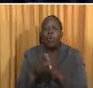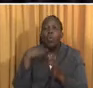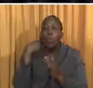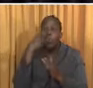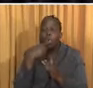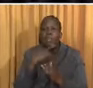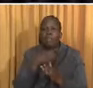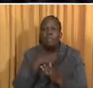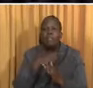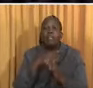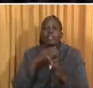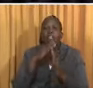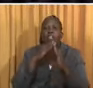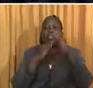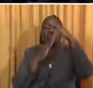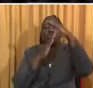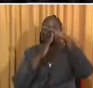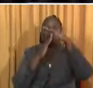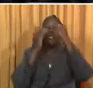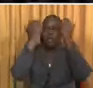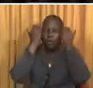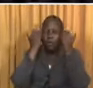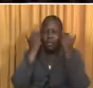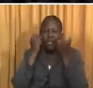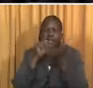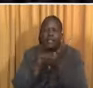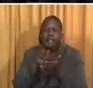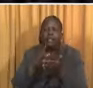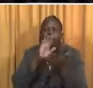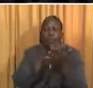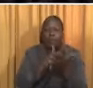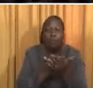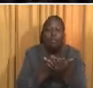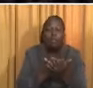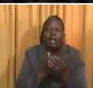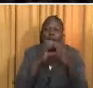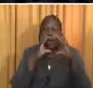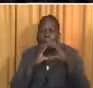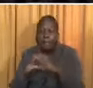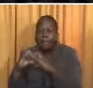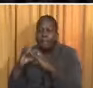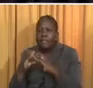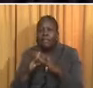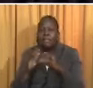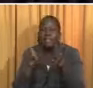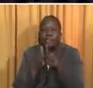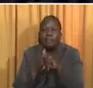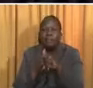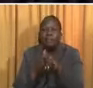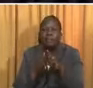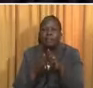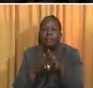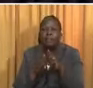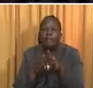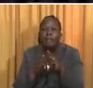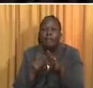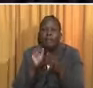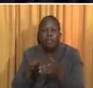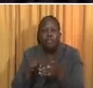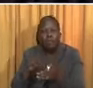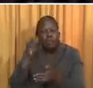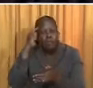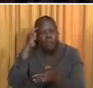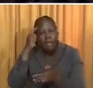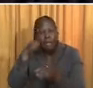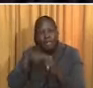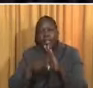below that the proposed amendments in the draft bill amounted to dismemberment of the